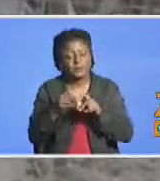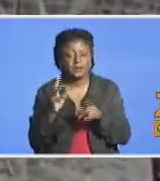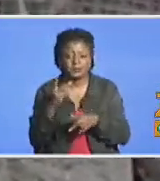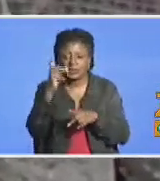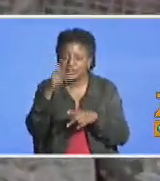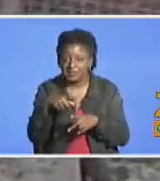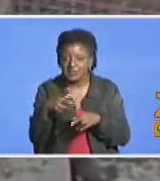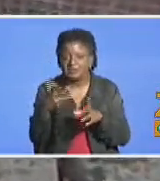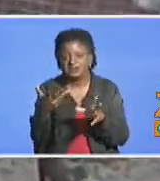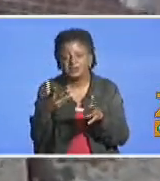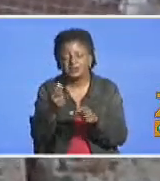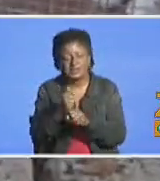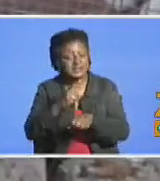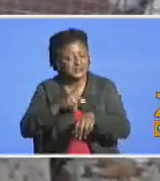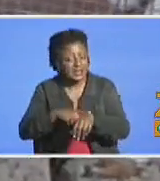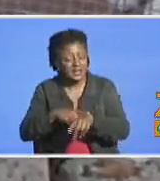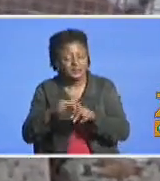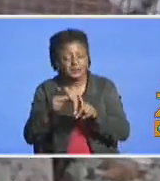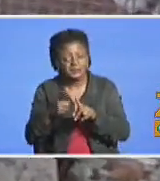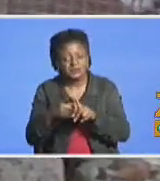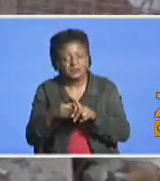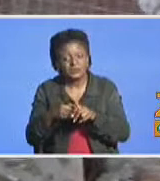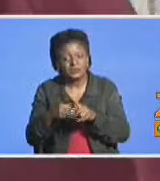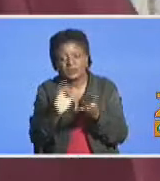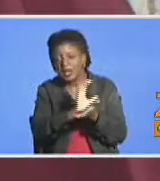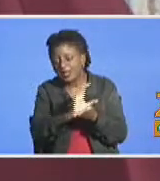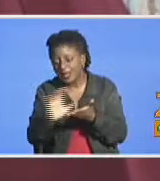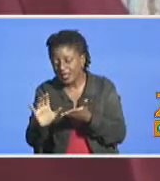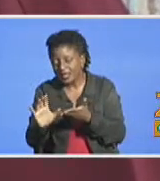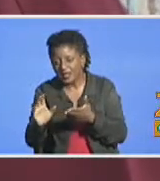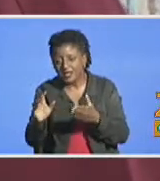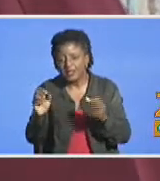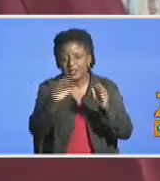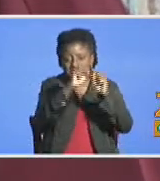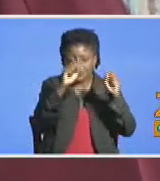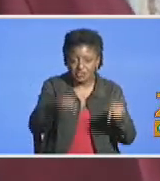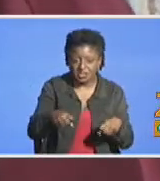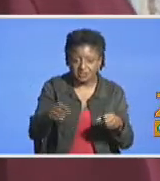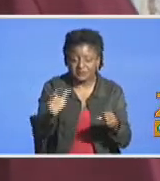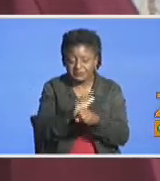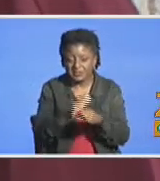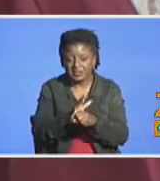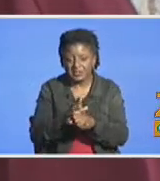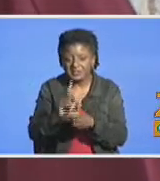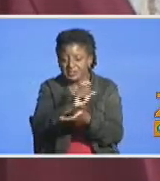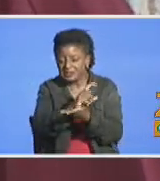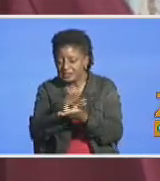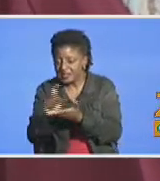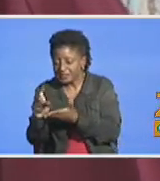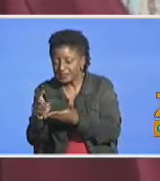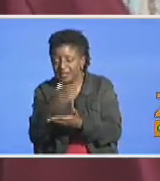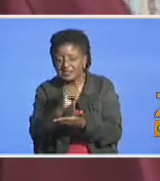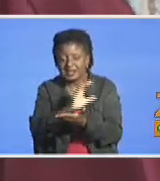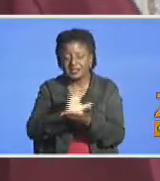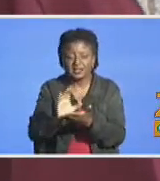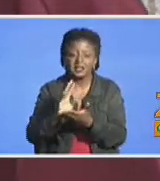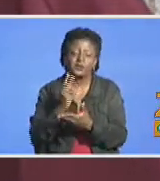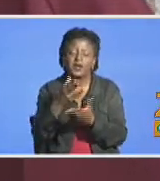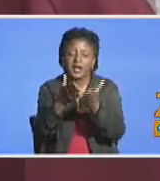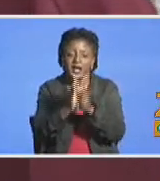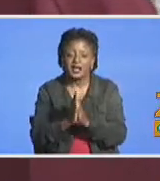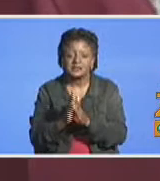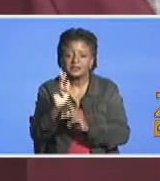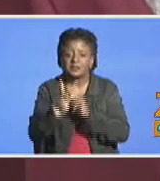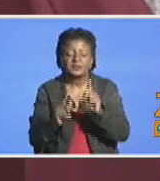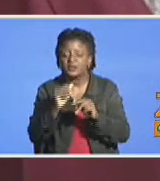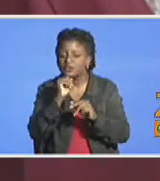take time to clear the shelter completely, sanitize and clean. So we're asking the public not to surrender